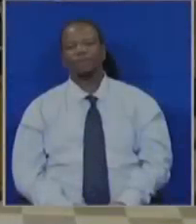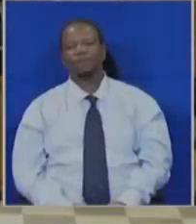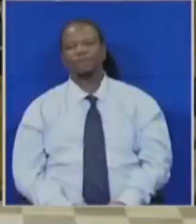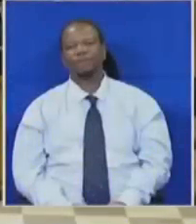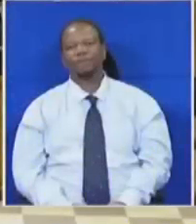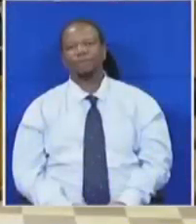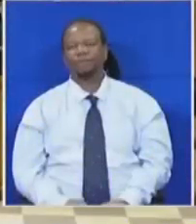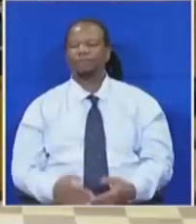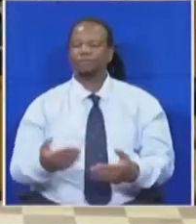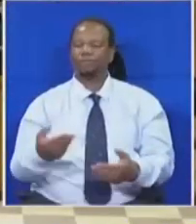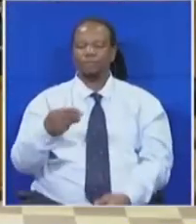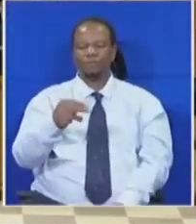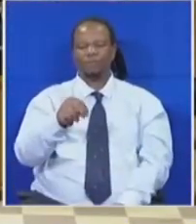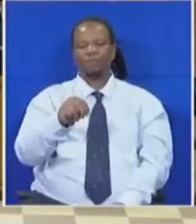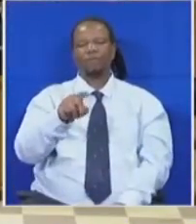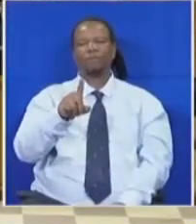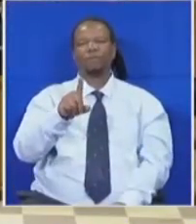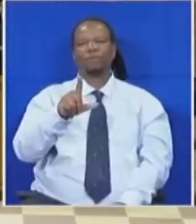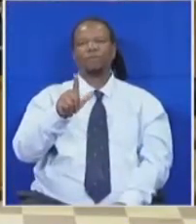Honorable Ndlozi.